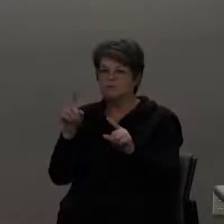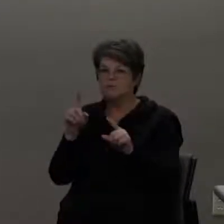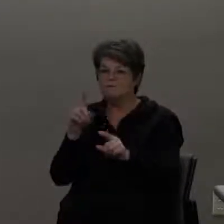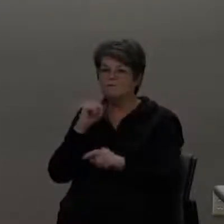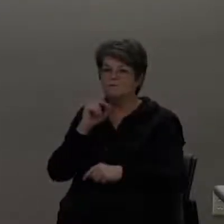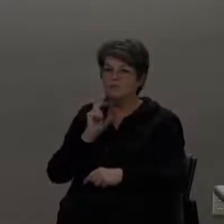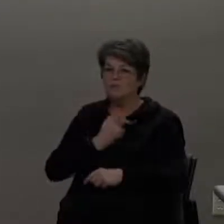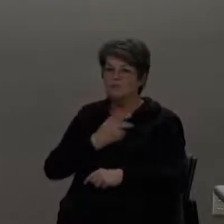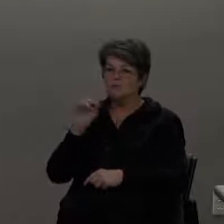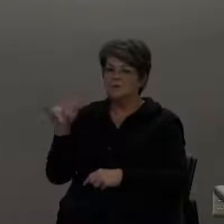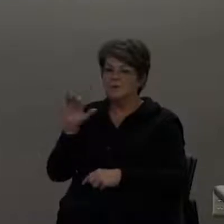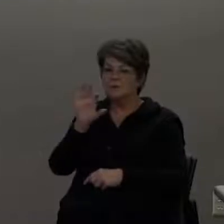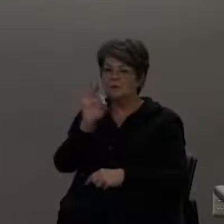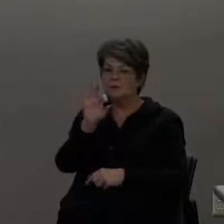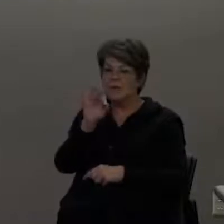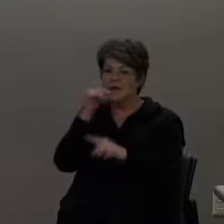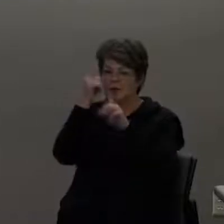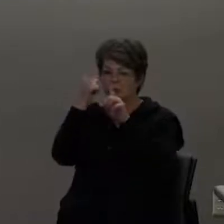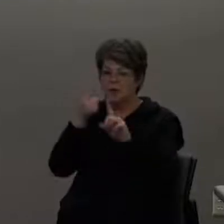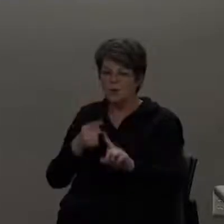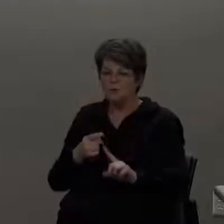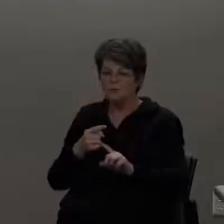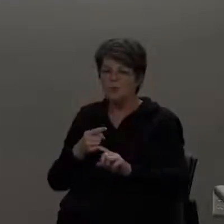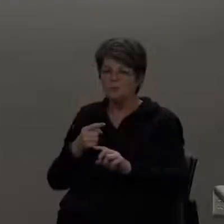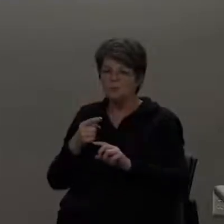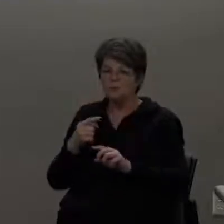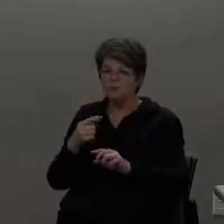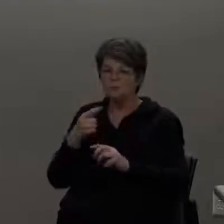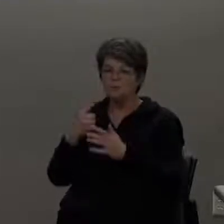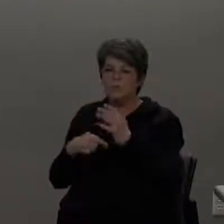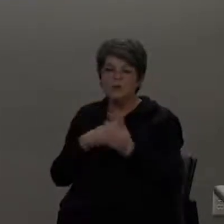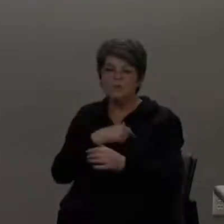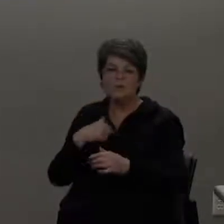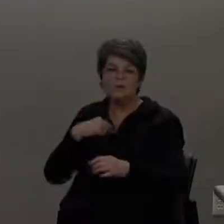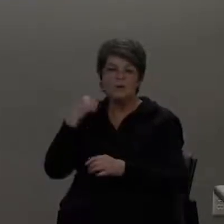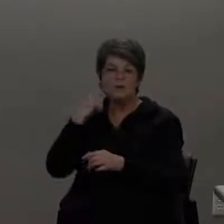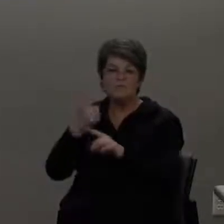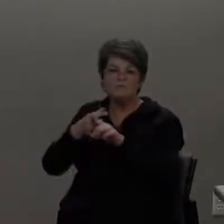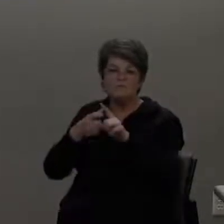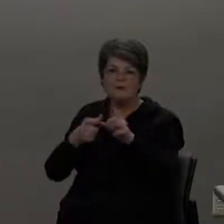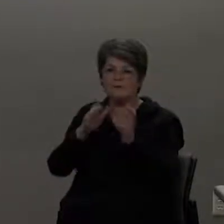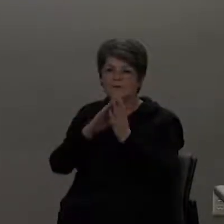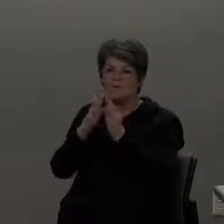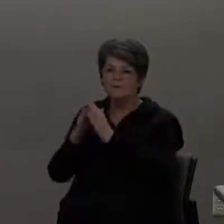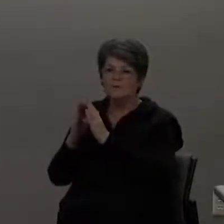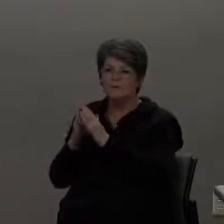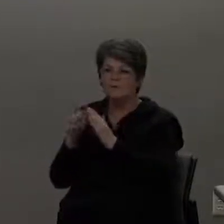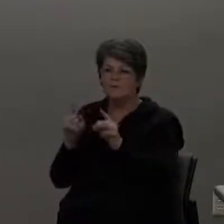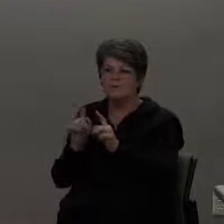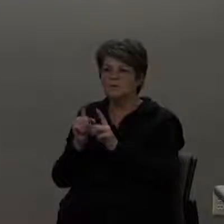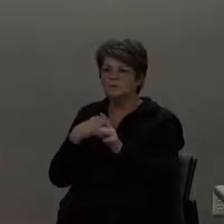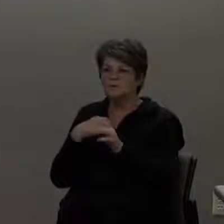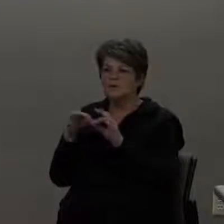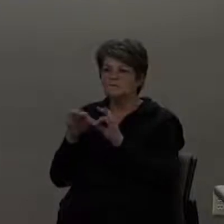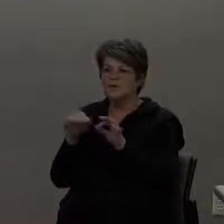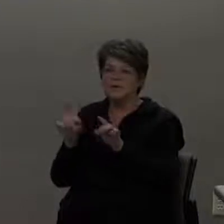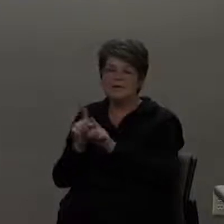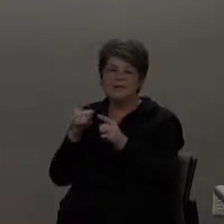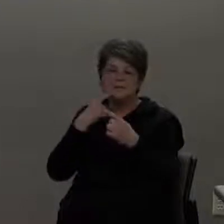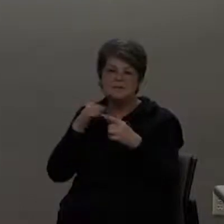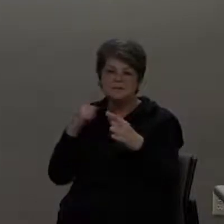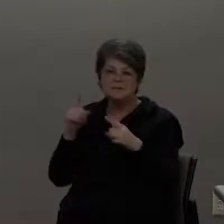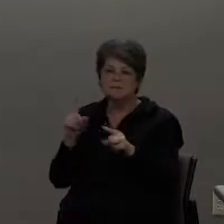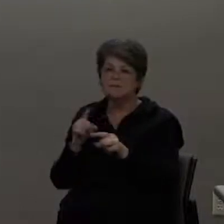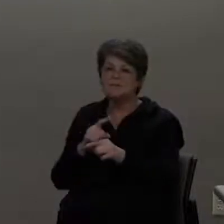so for us, these 9 goals reflect what we've heard back from the community in terms of, this is what we define as success.